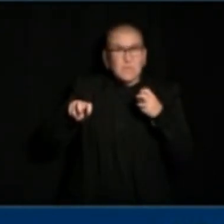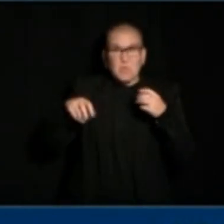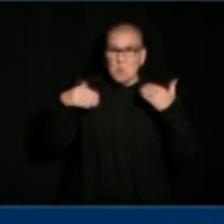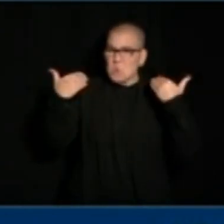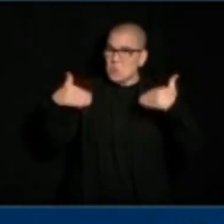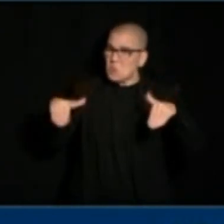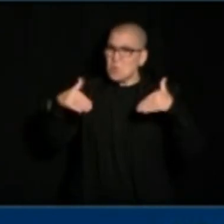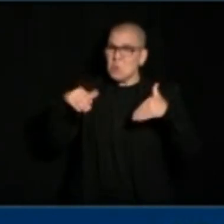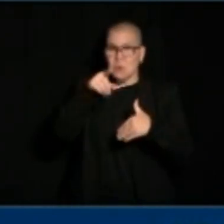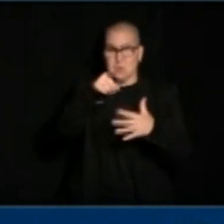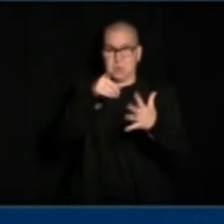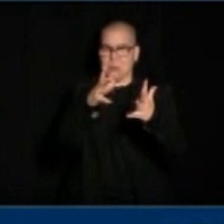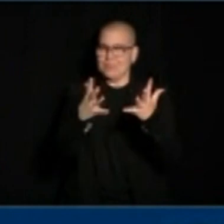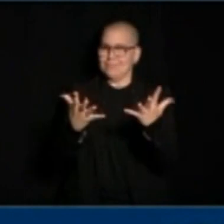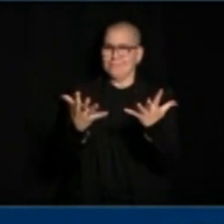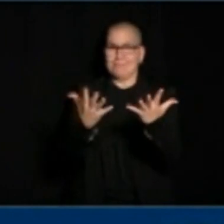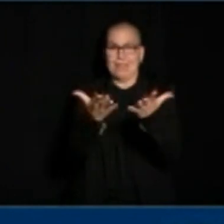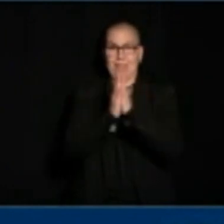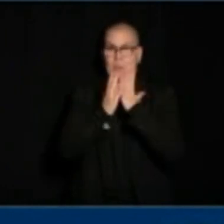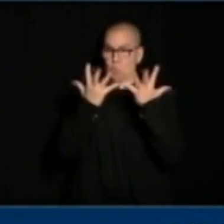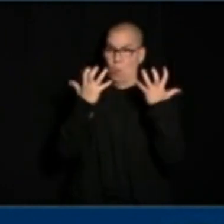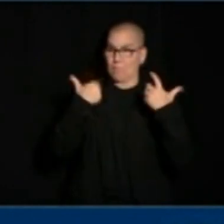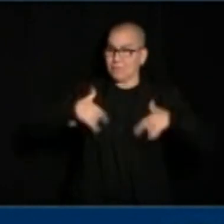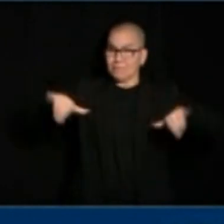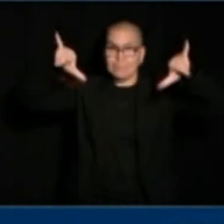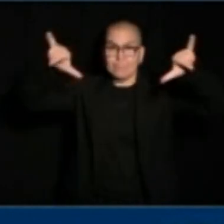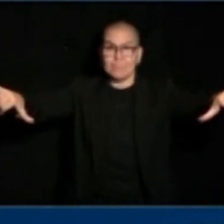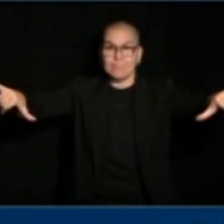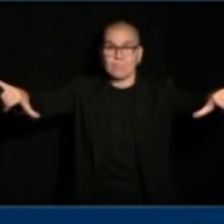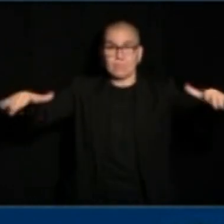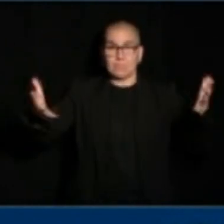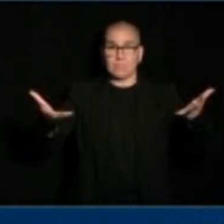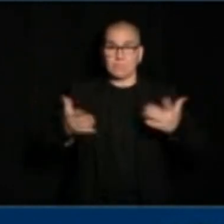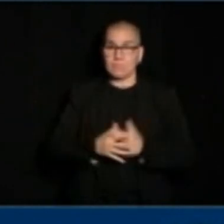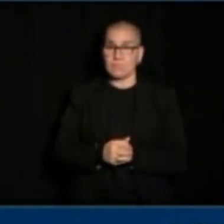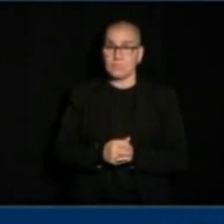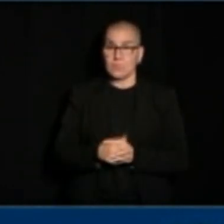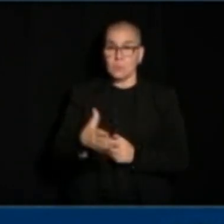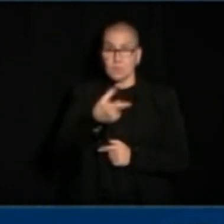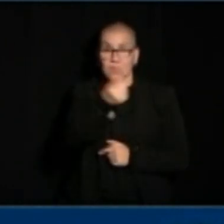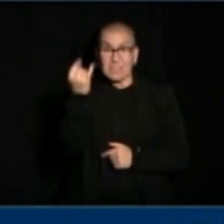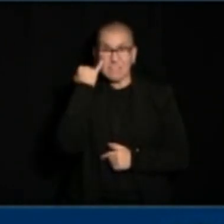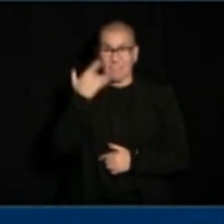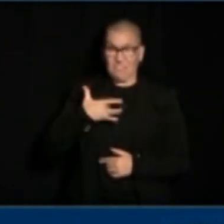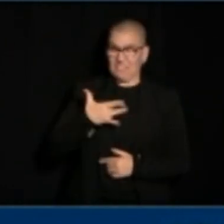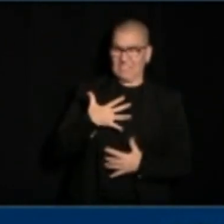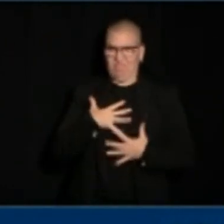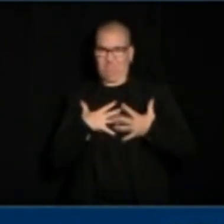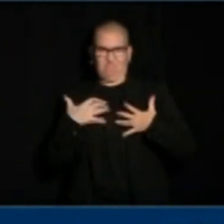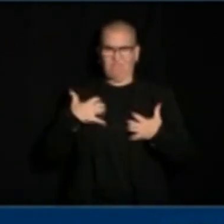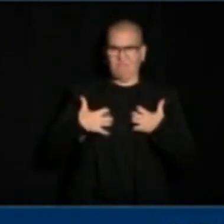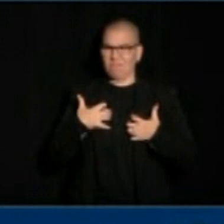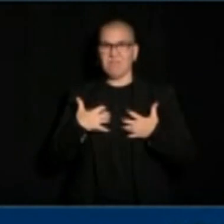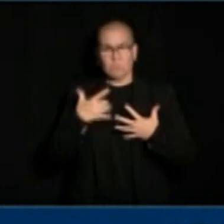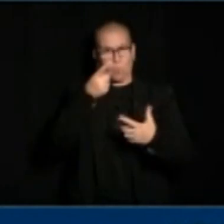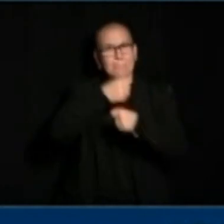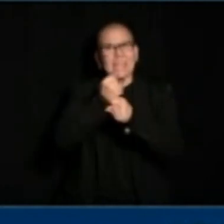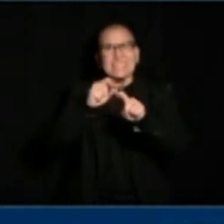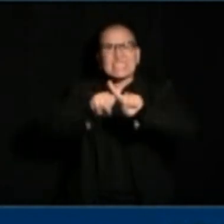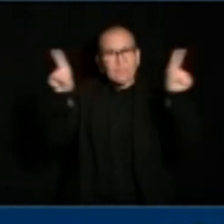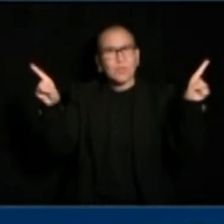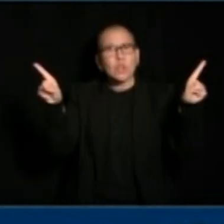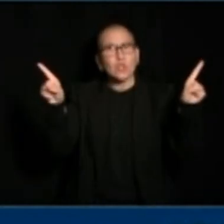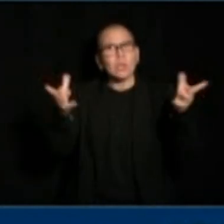you responded. And just to be very clear, for those that want to know if it makes any difference, it made all the difference in the world to quite